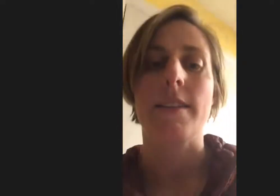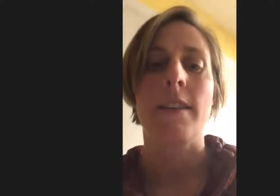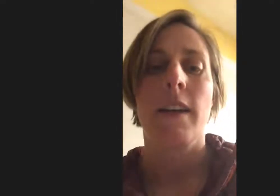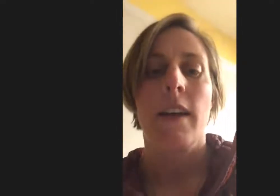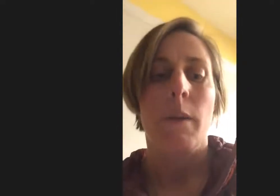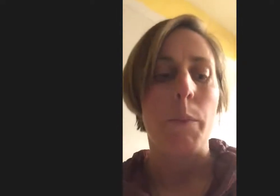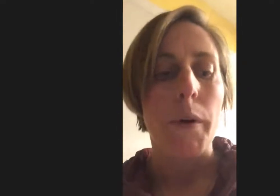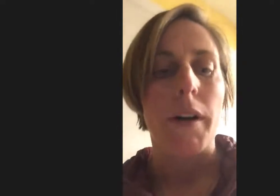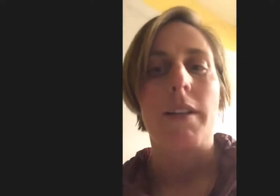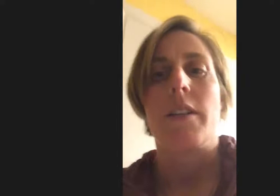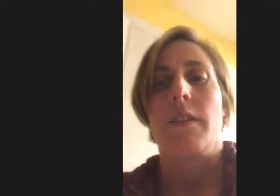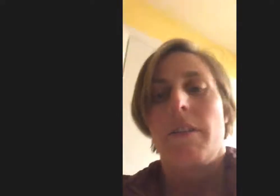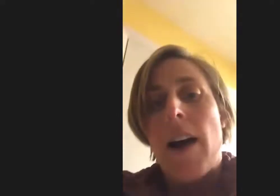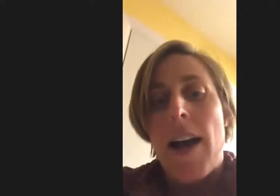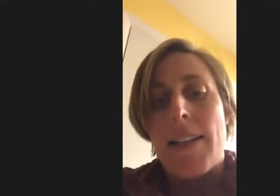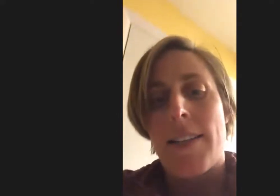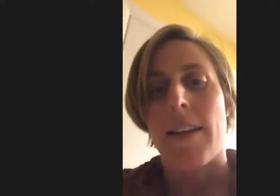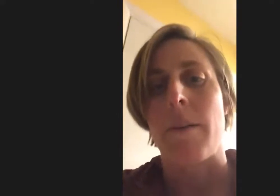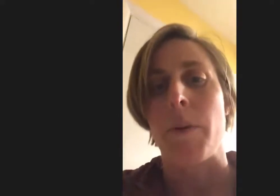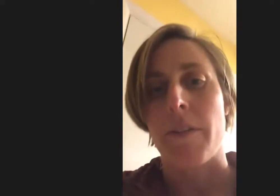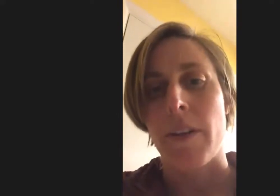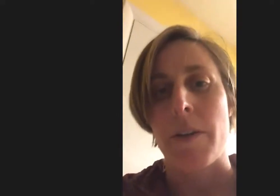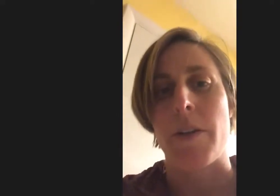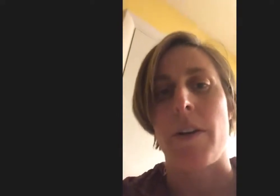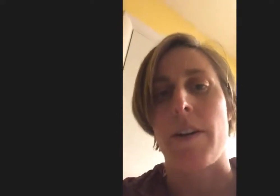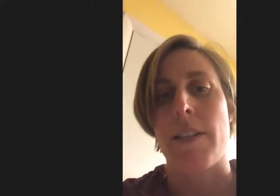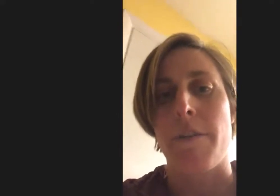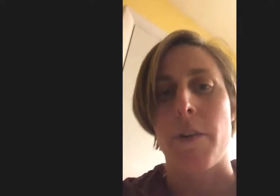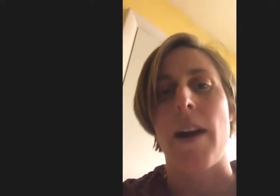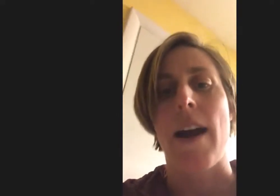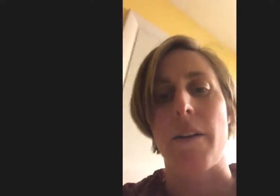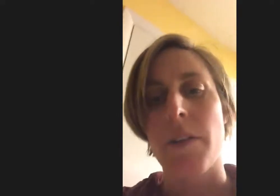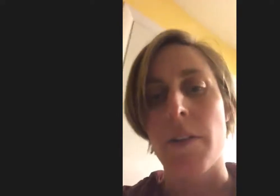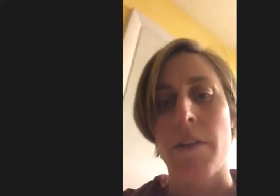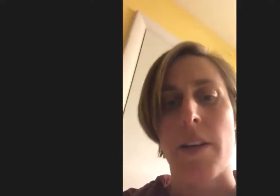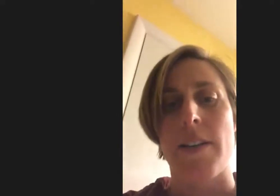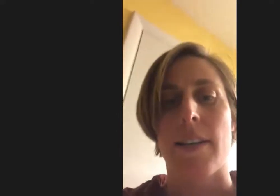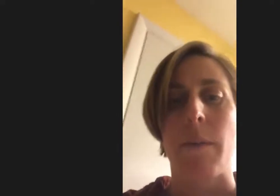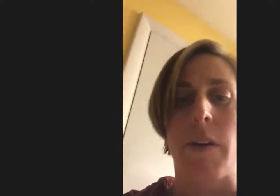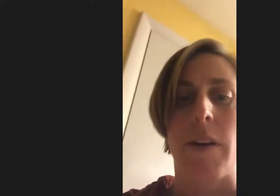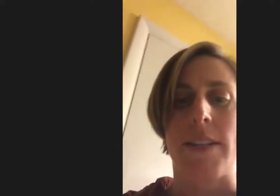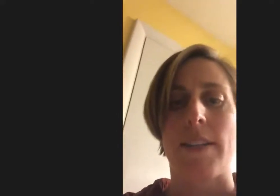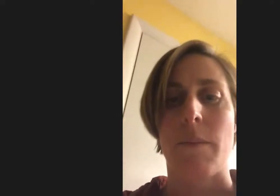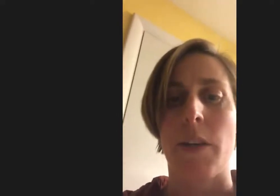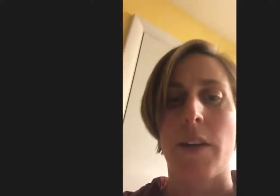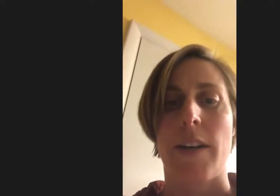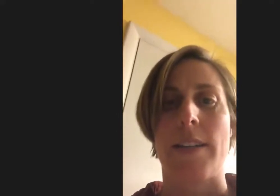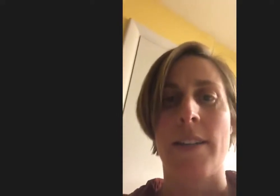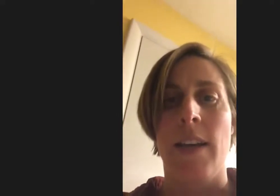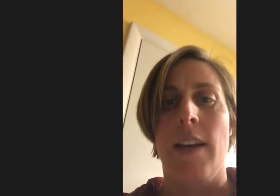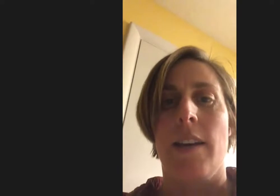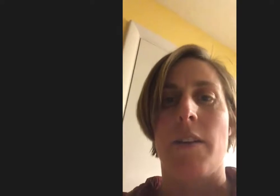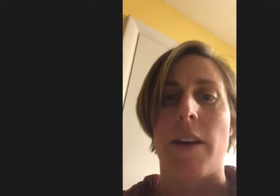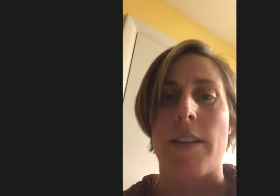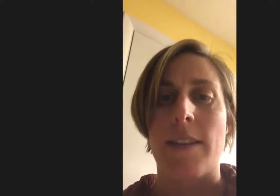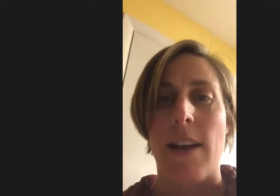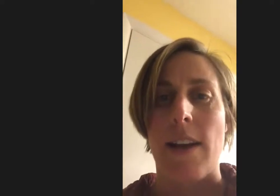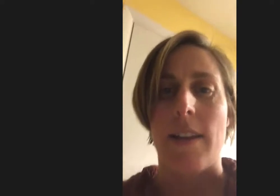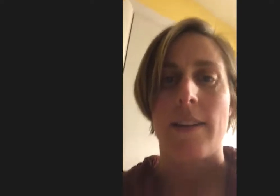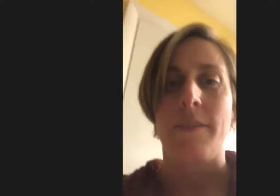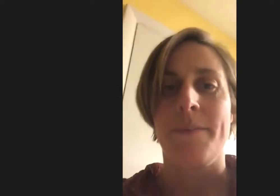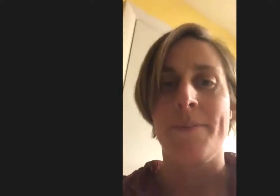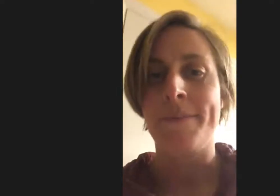on this board to advise the Board of Commissioners for how to address the climate crisis. I'm curious your